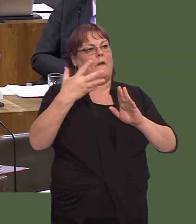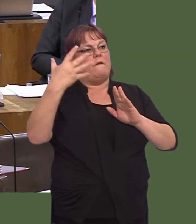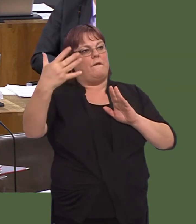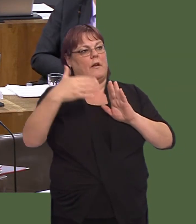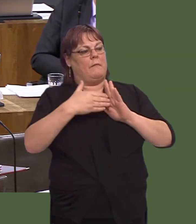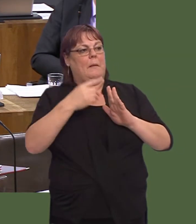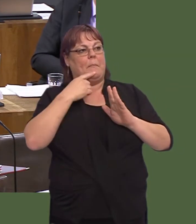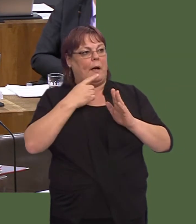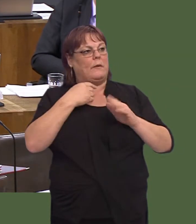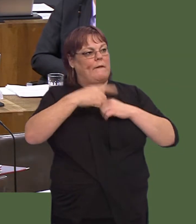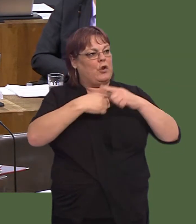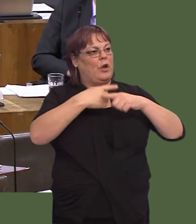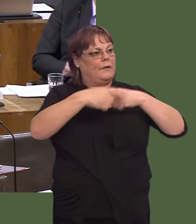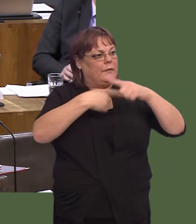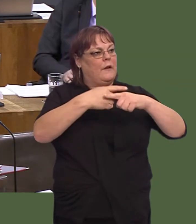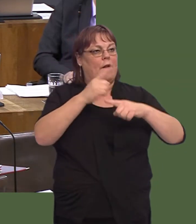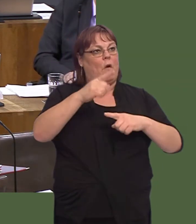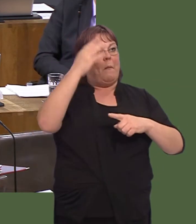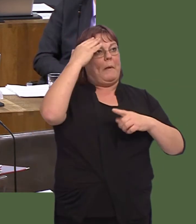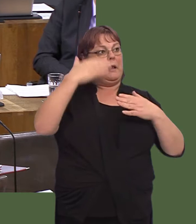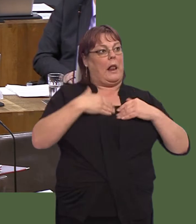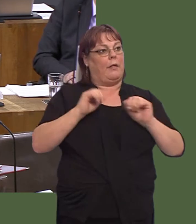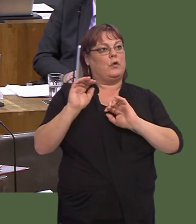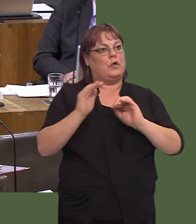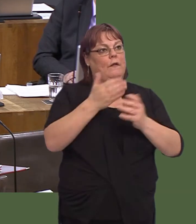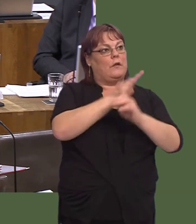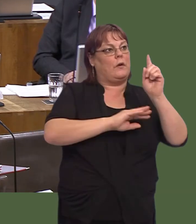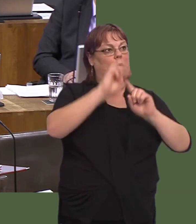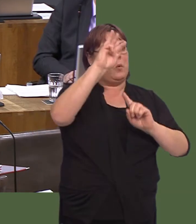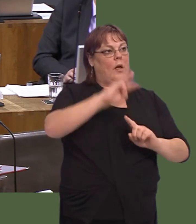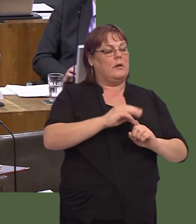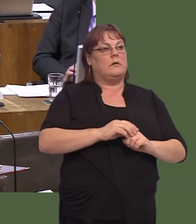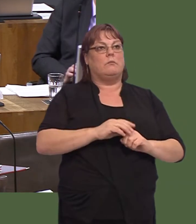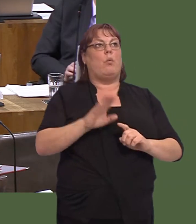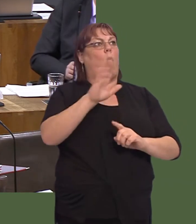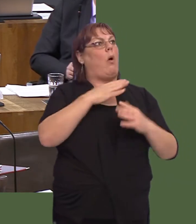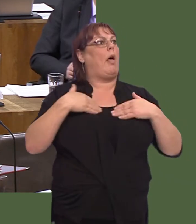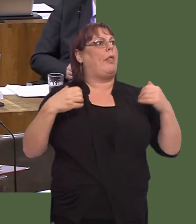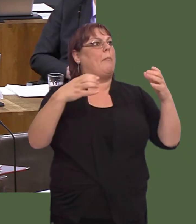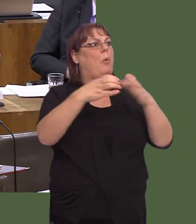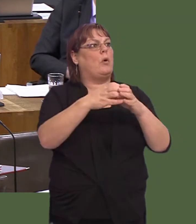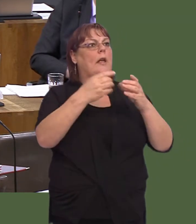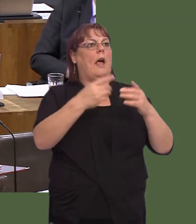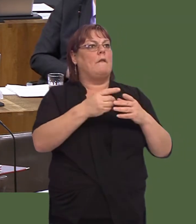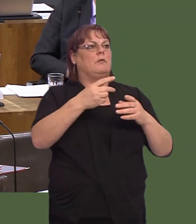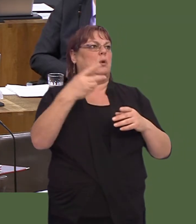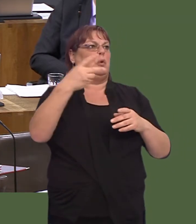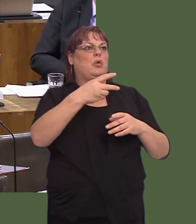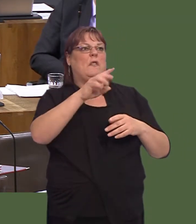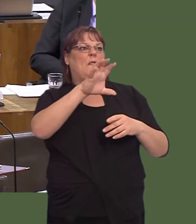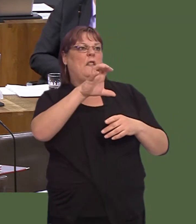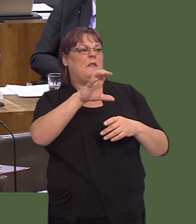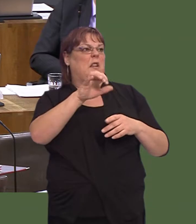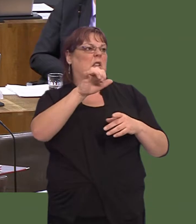provide a community mental health service within every health board in Wales. Each health board now has a community service in place with more than 2,300 women being seen